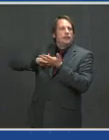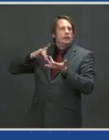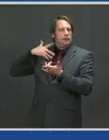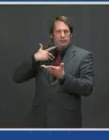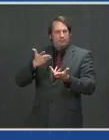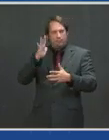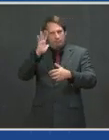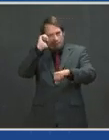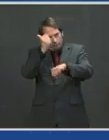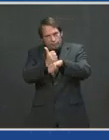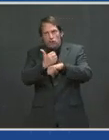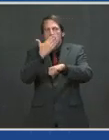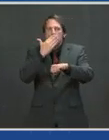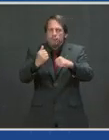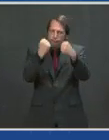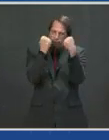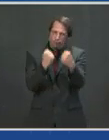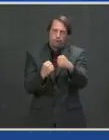century economy.